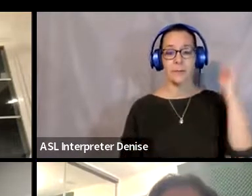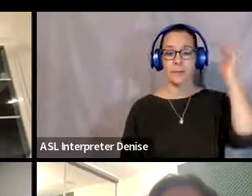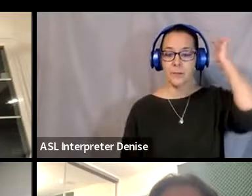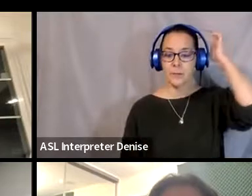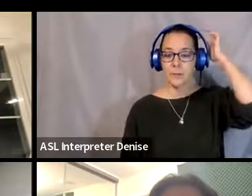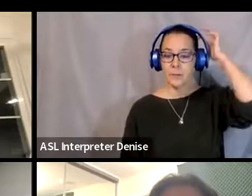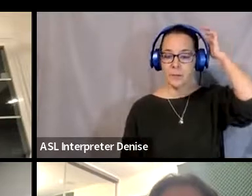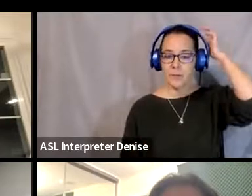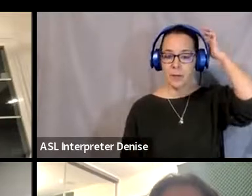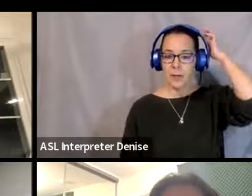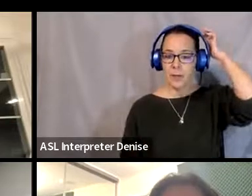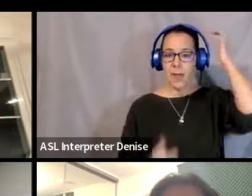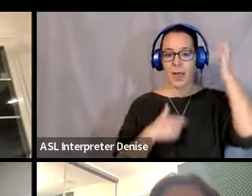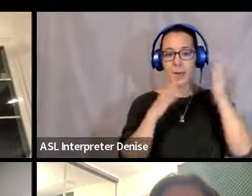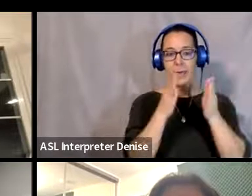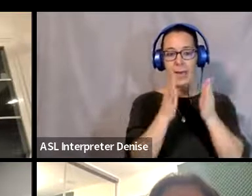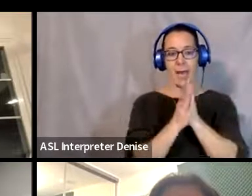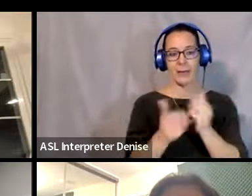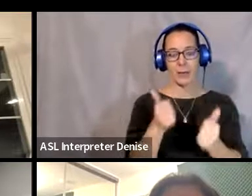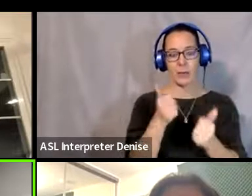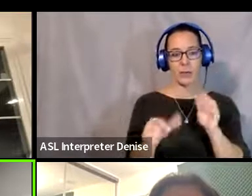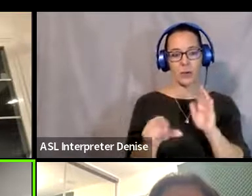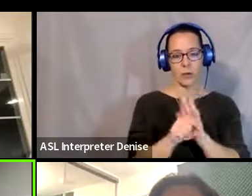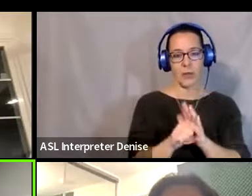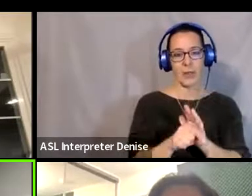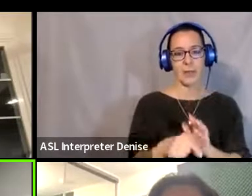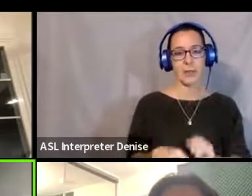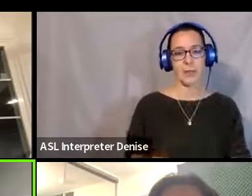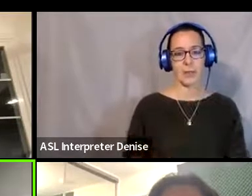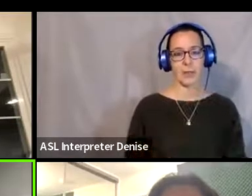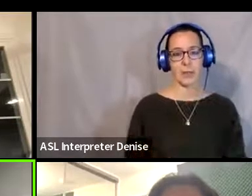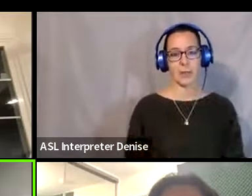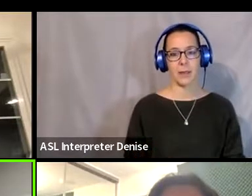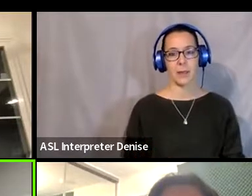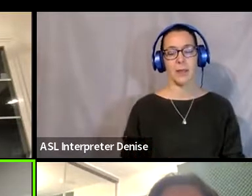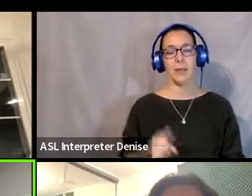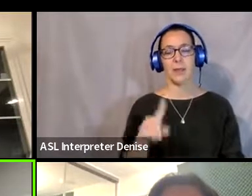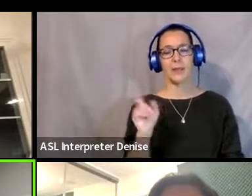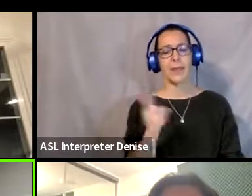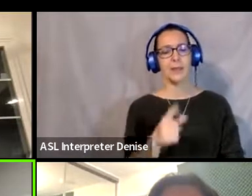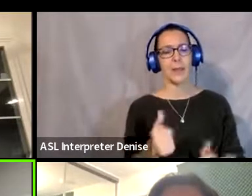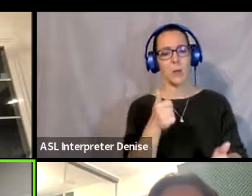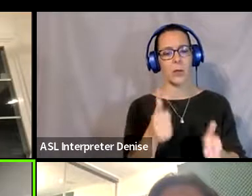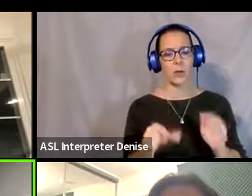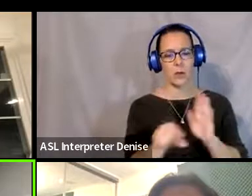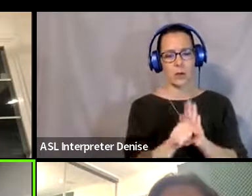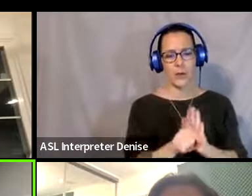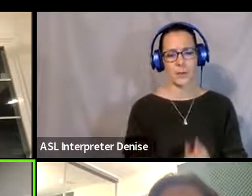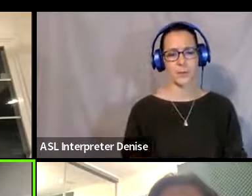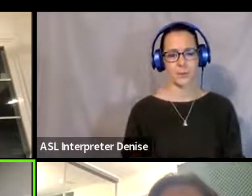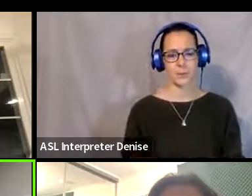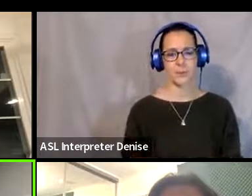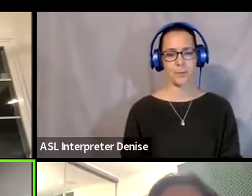Yeah, I would ask what grade. ¿De qué grado es su hijo o su hija?